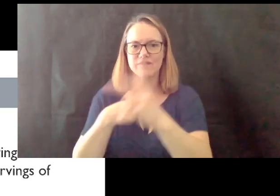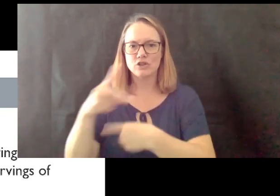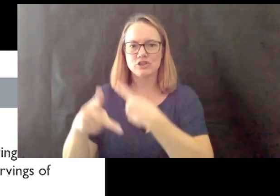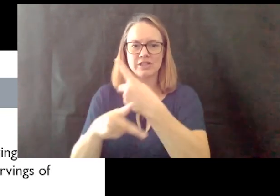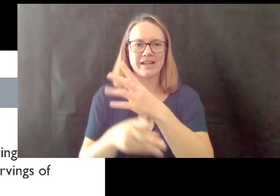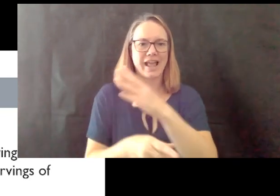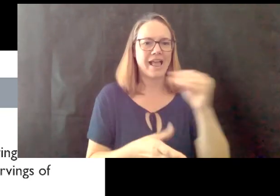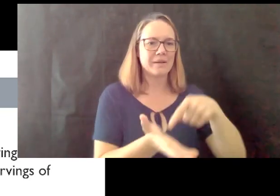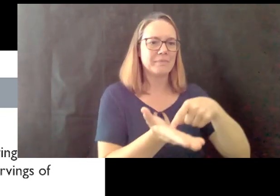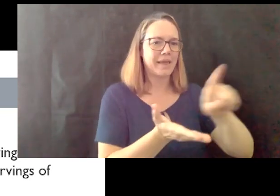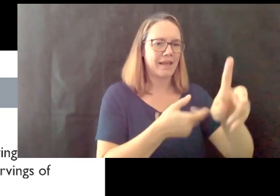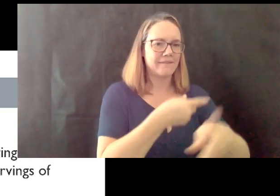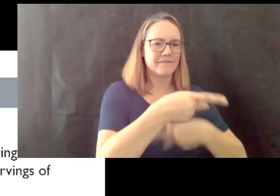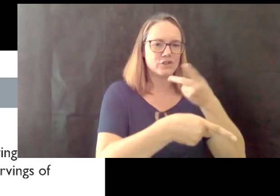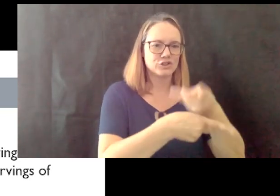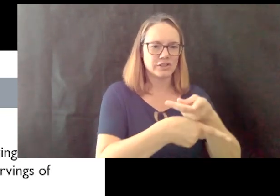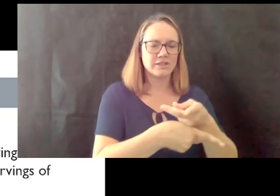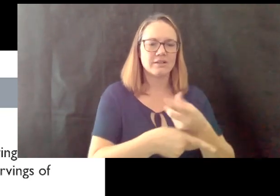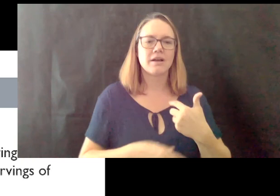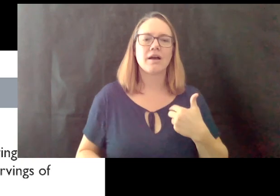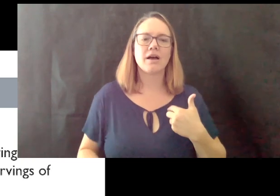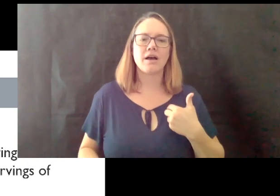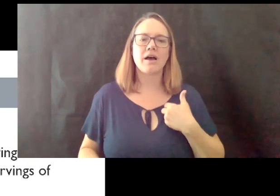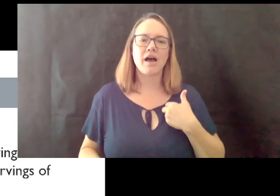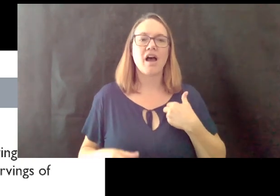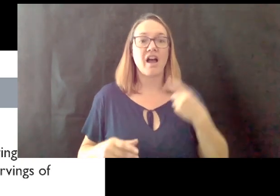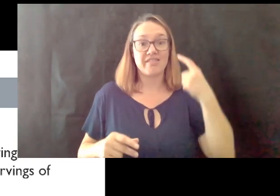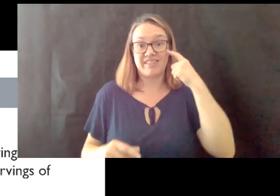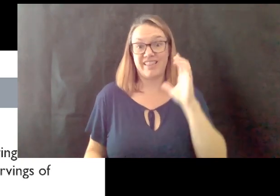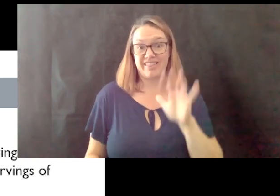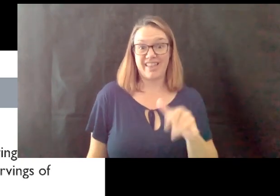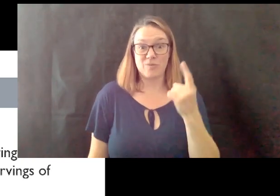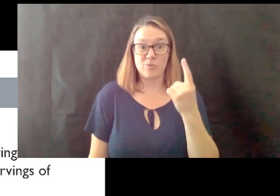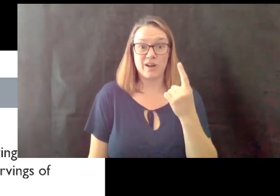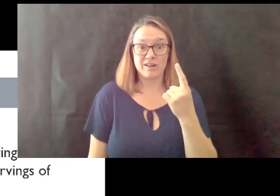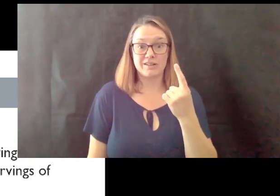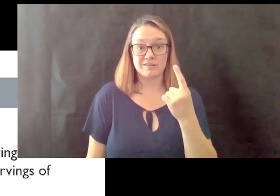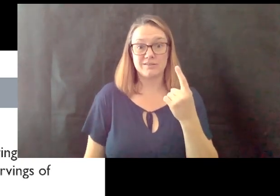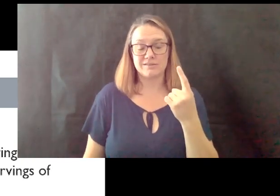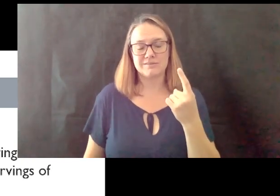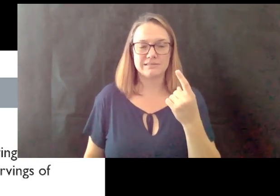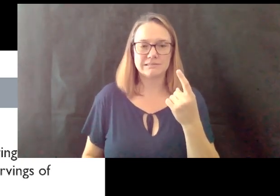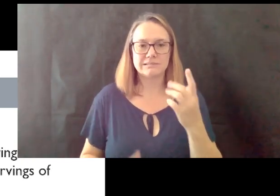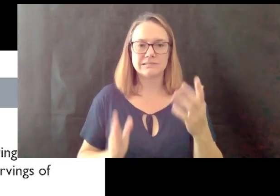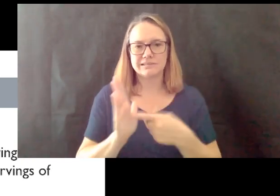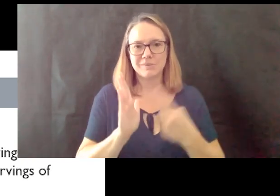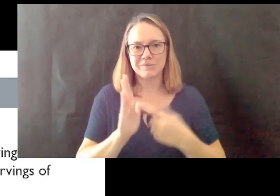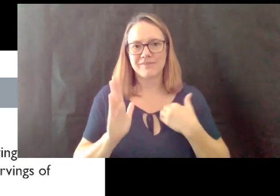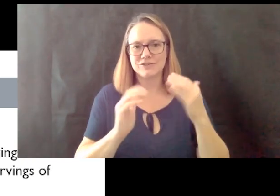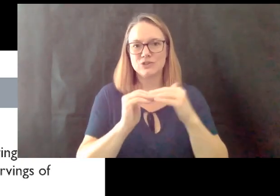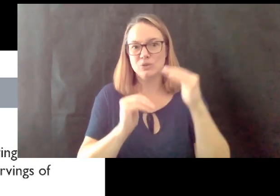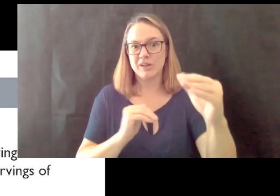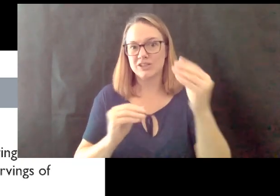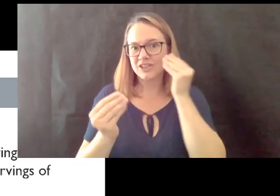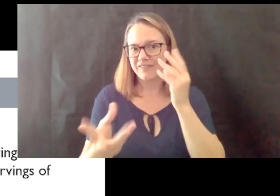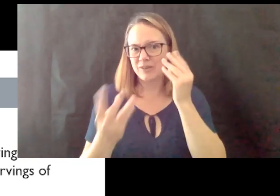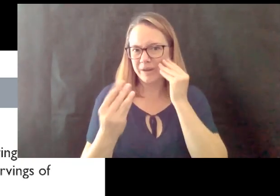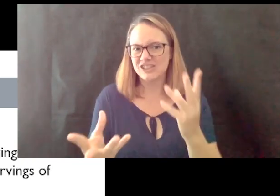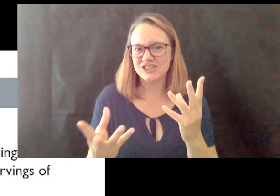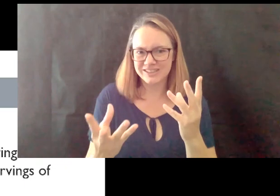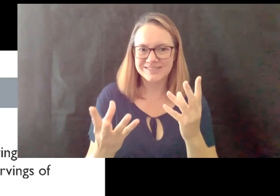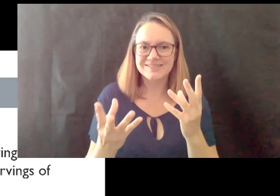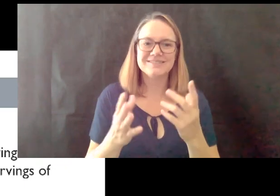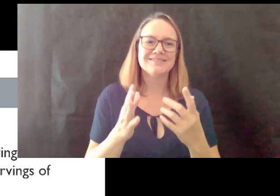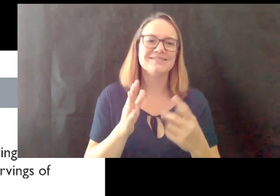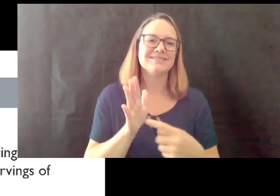free version and there's a paid version. I find that this app you can get too much information if you